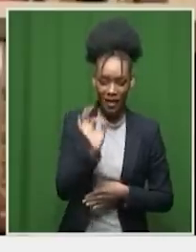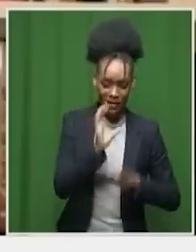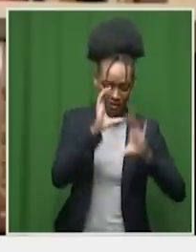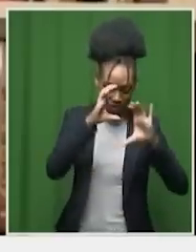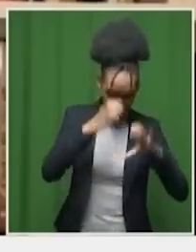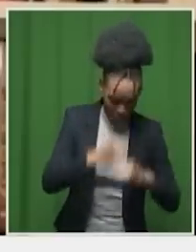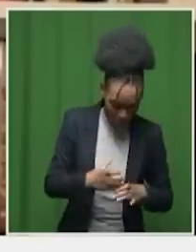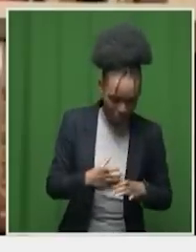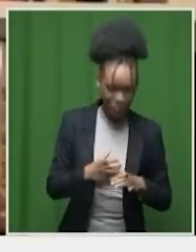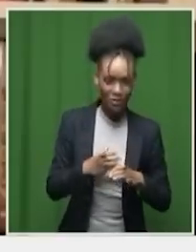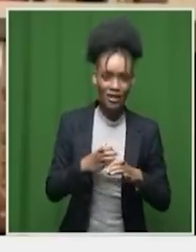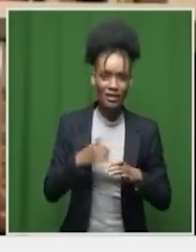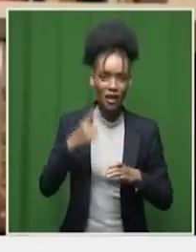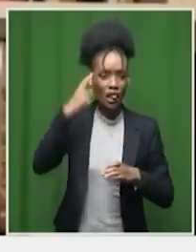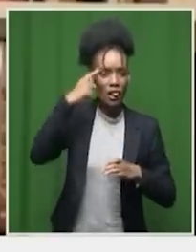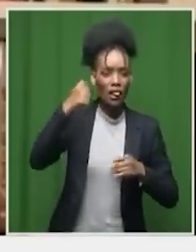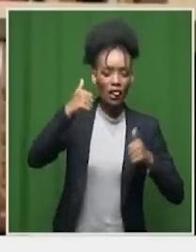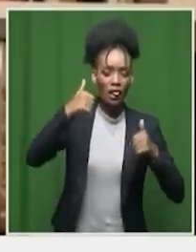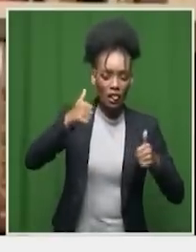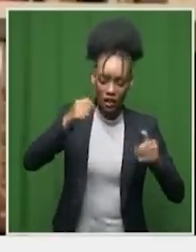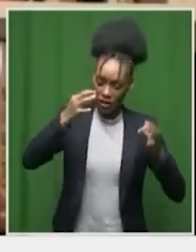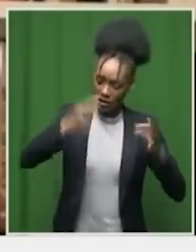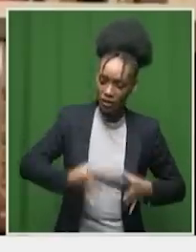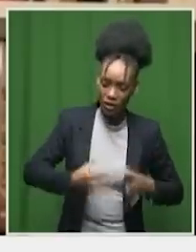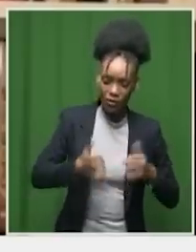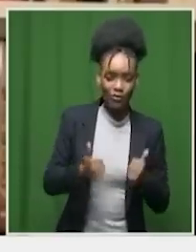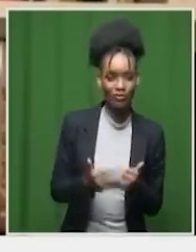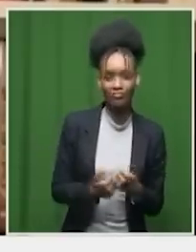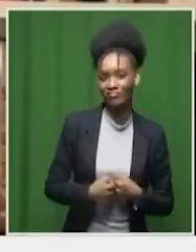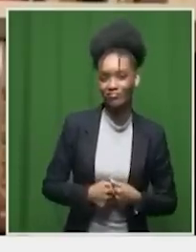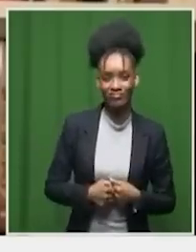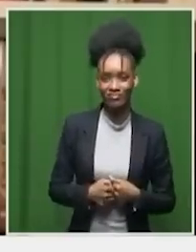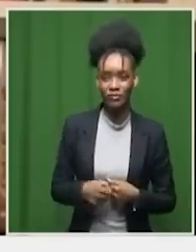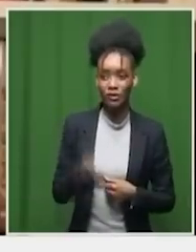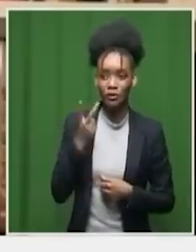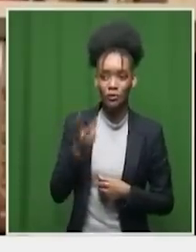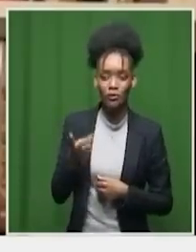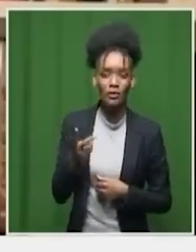good judgment. Mm. And we see with the Ramaphosa team, the good